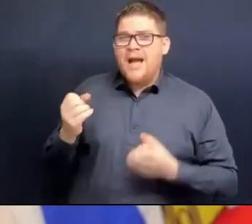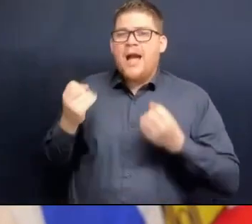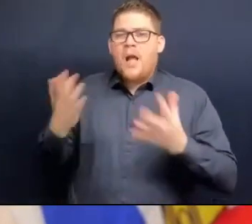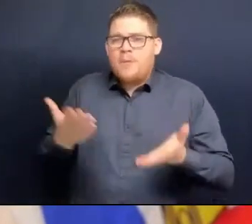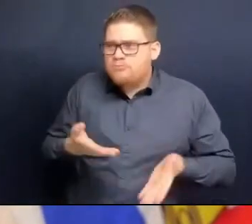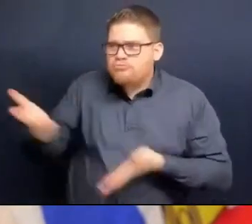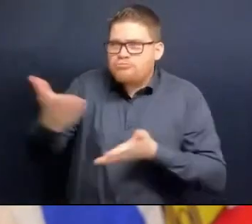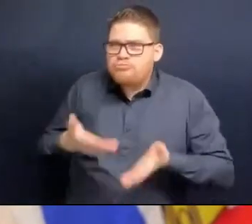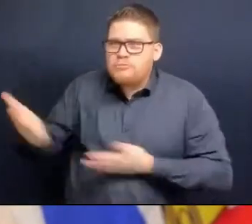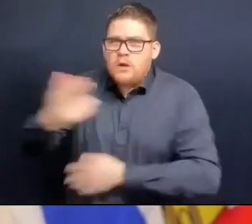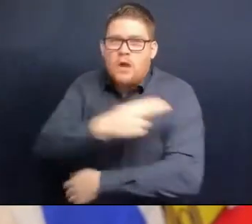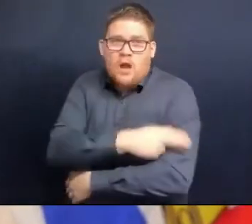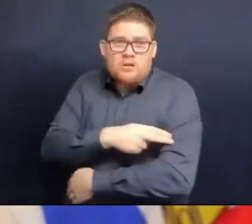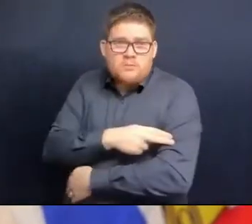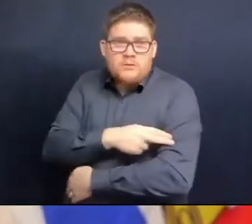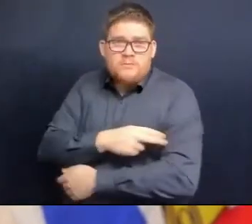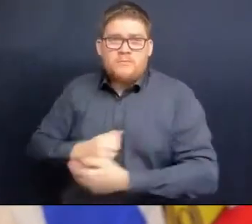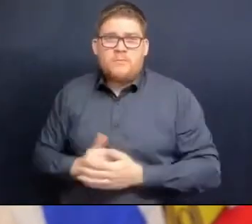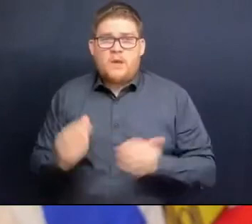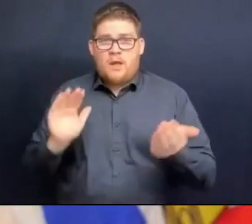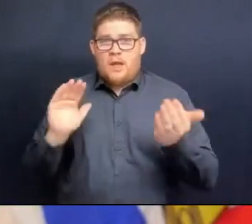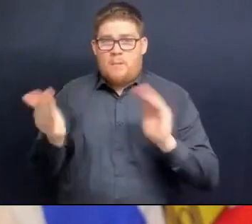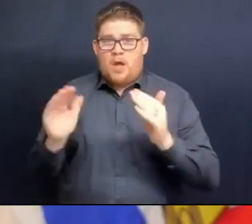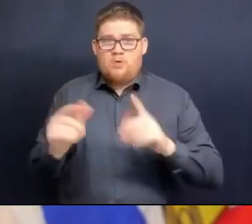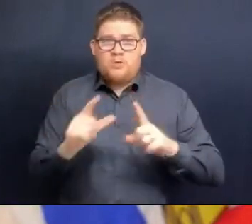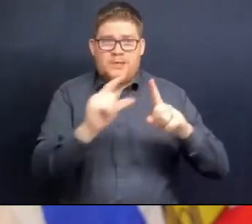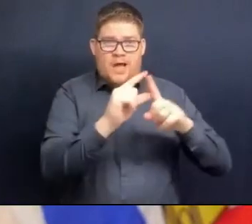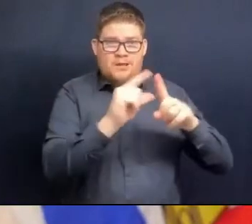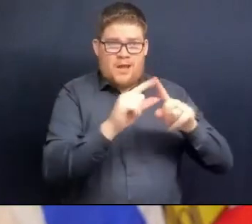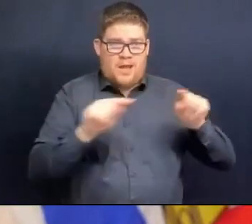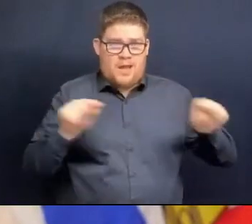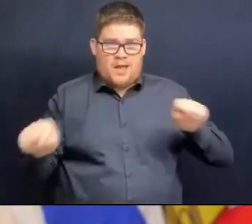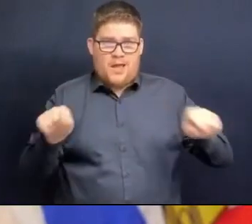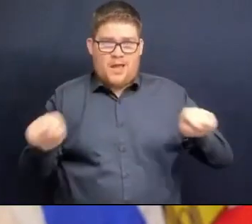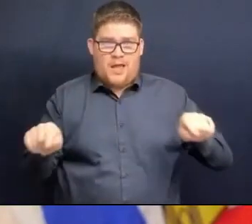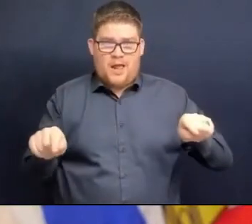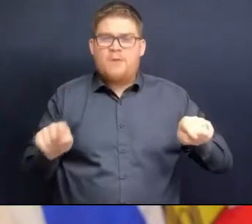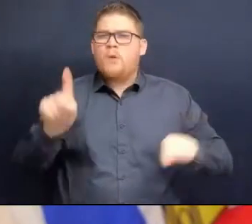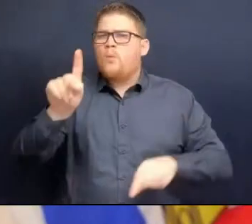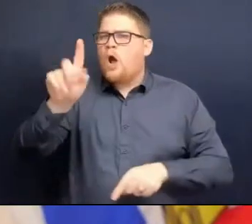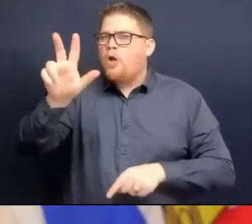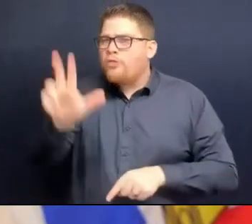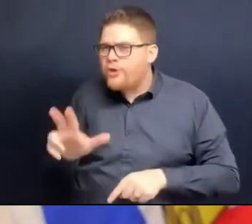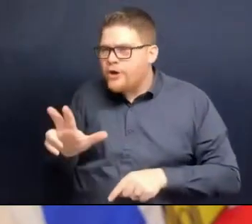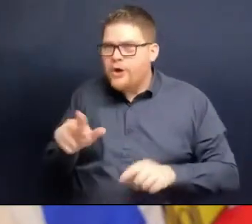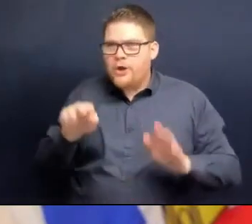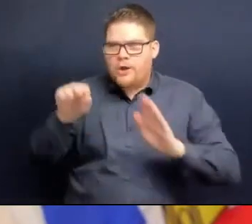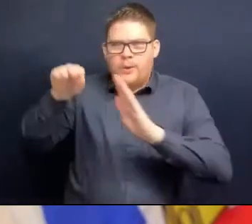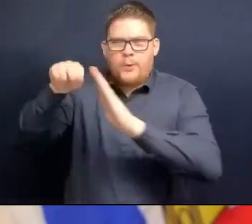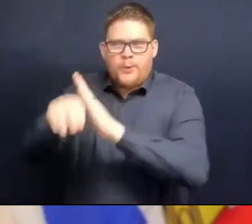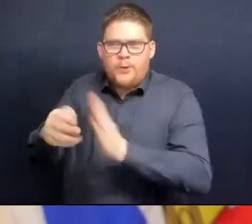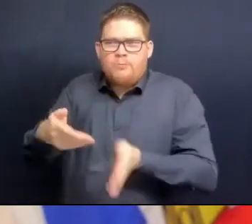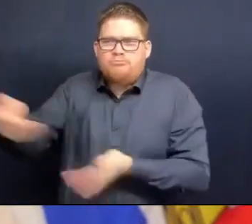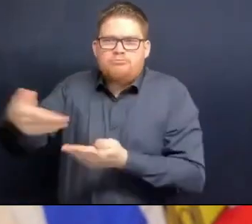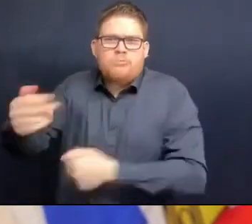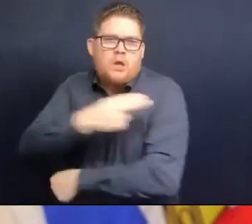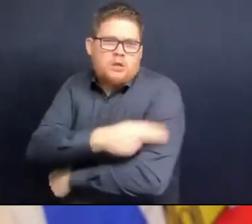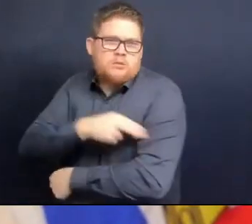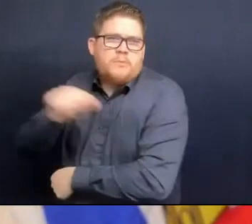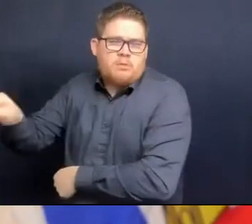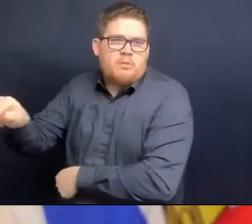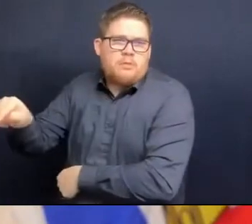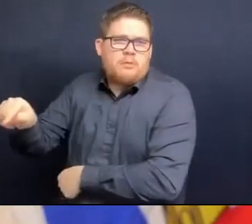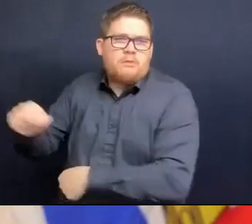know, the rate of hospitalization is about a third of what we were seeing with Delta. But the numbers of people